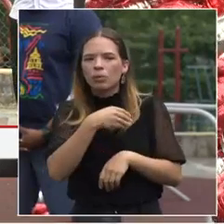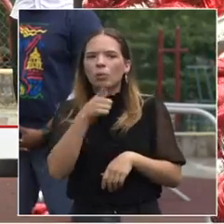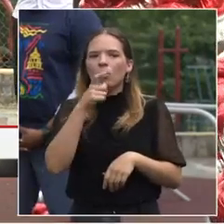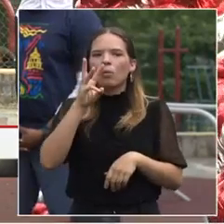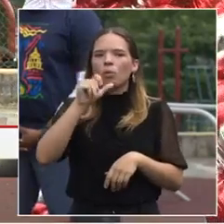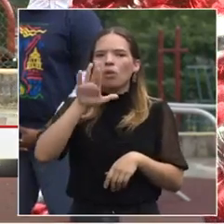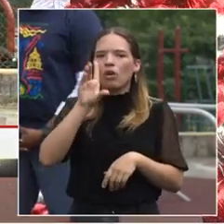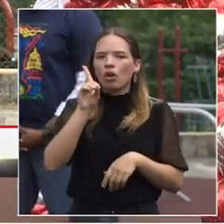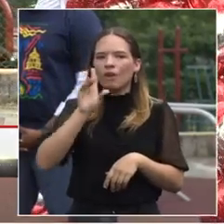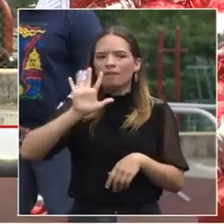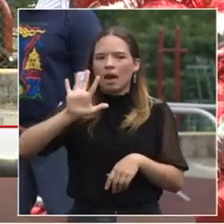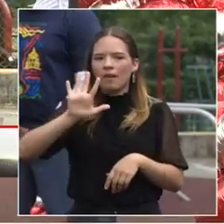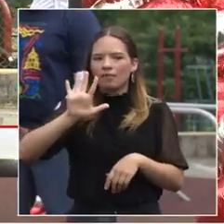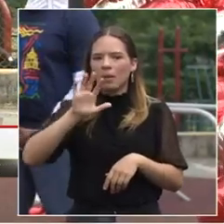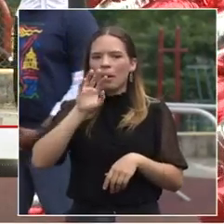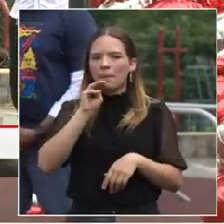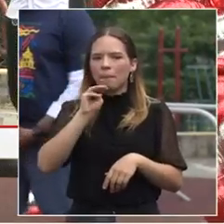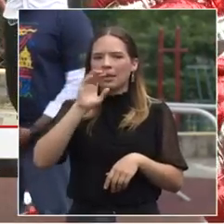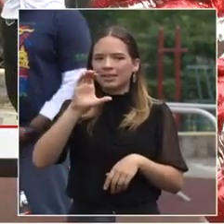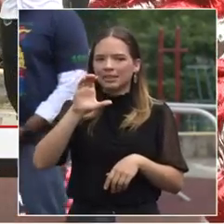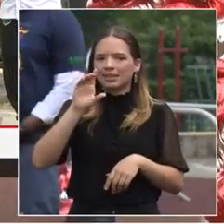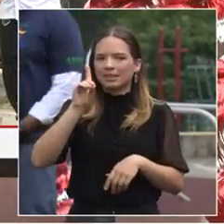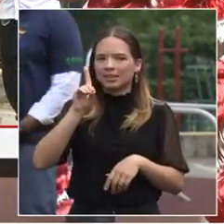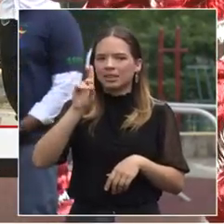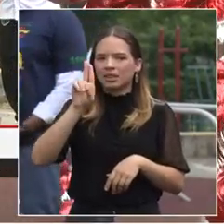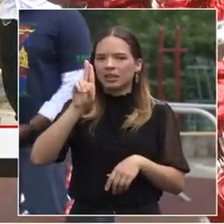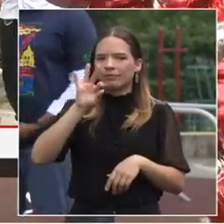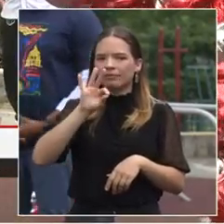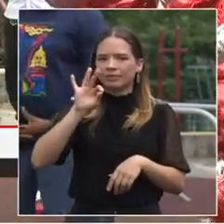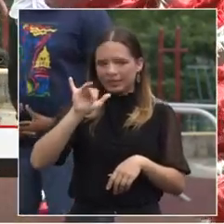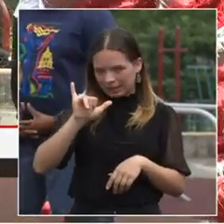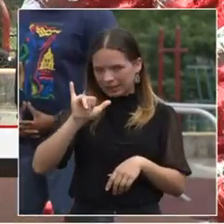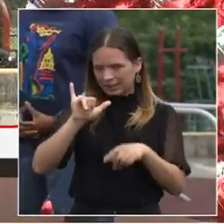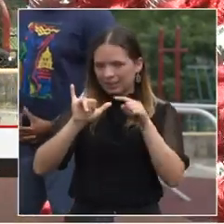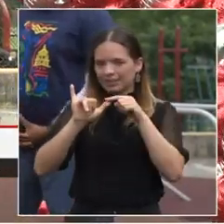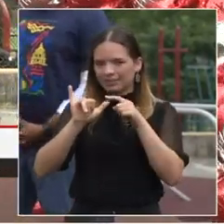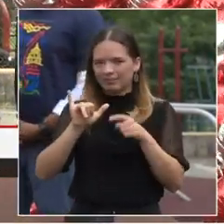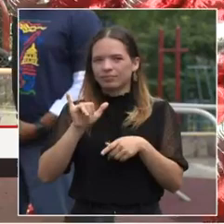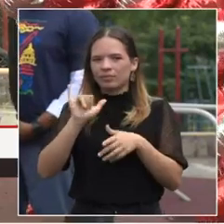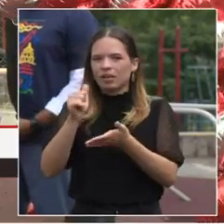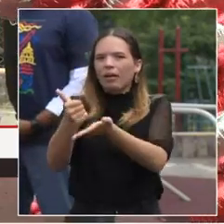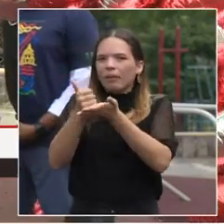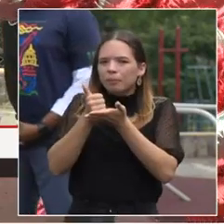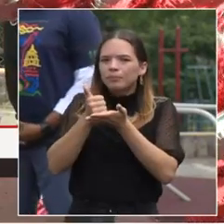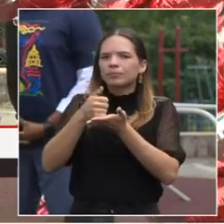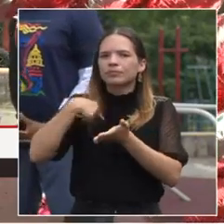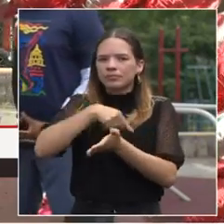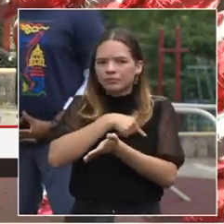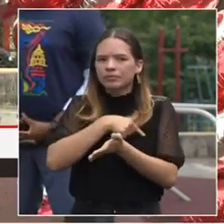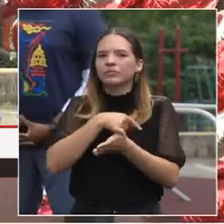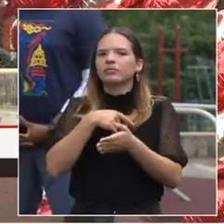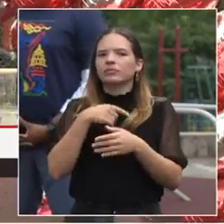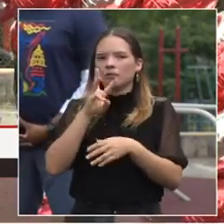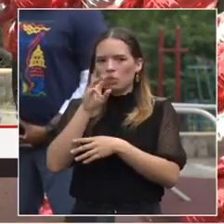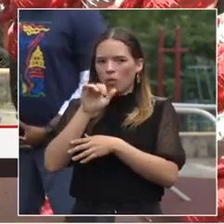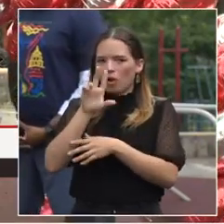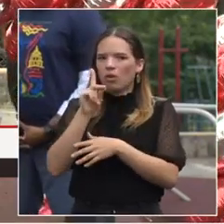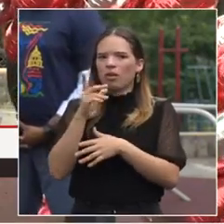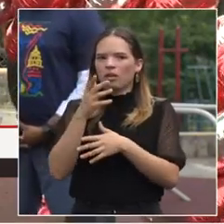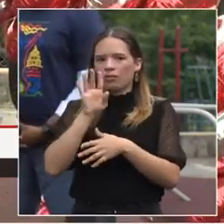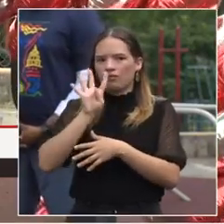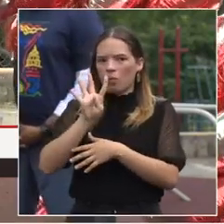who always focuses on Ward 4. We were partners on so many issues when I was a member of the council, and as a neighbor